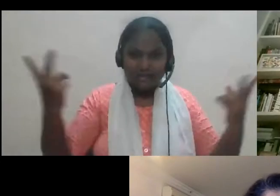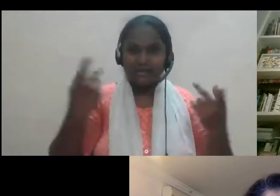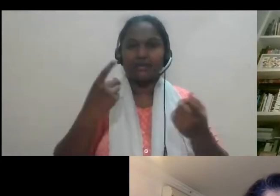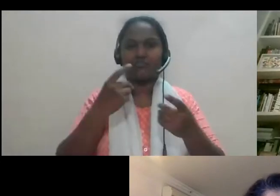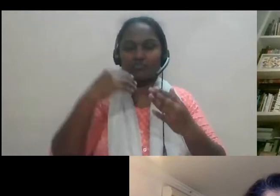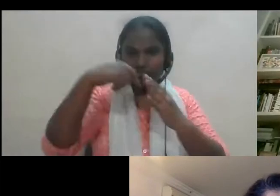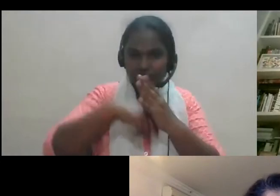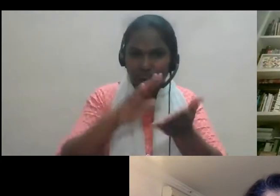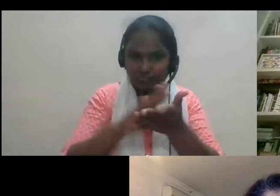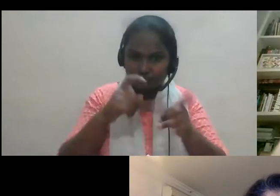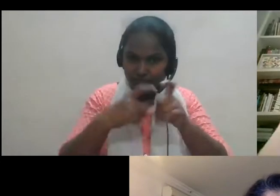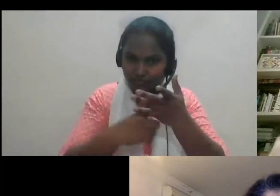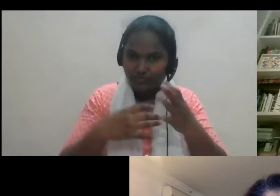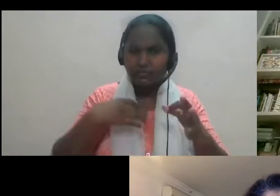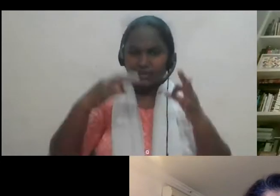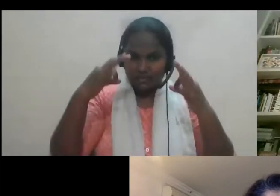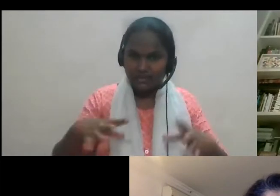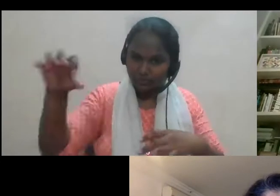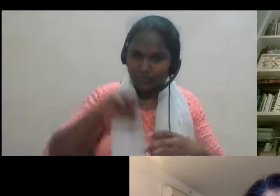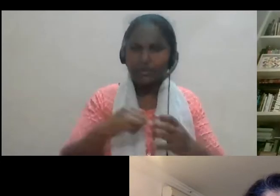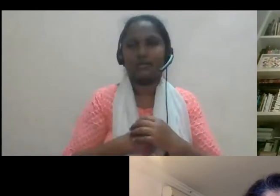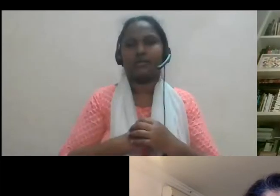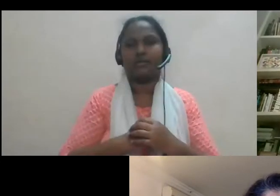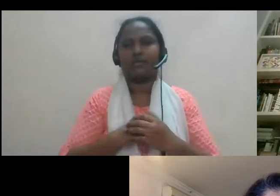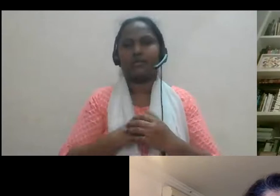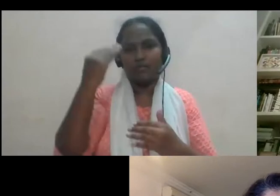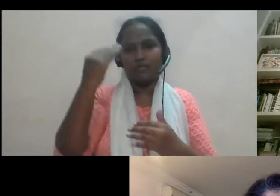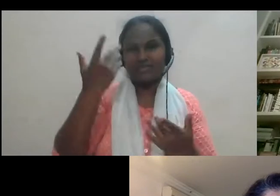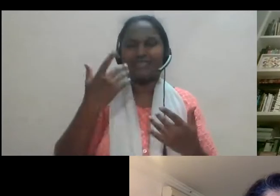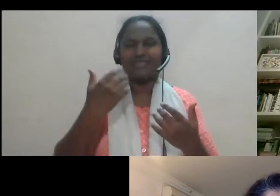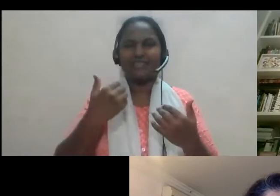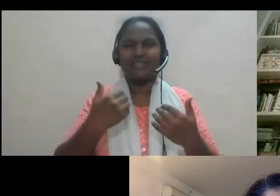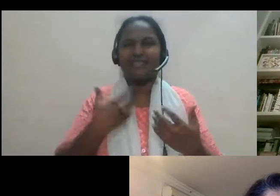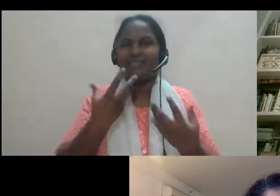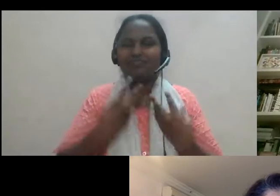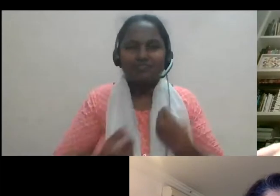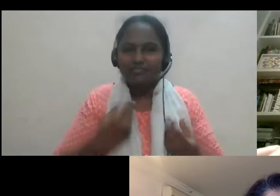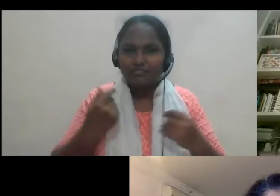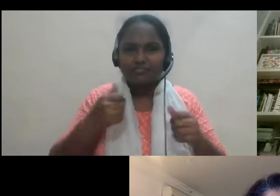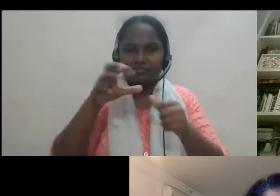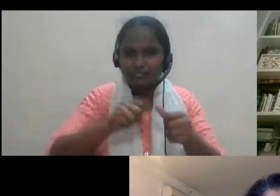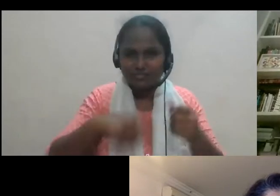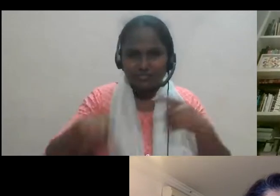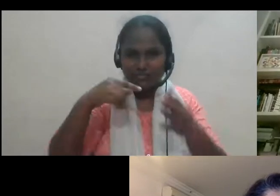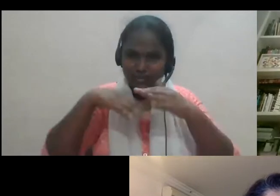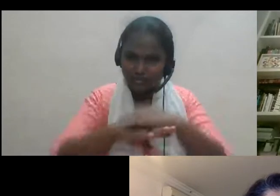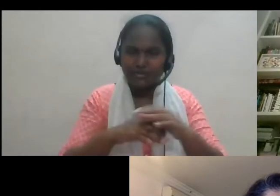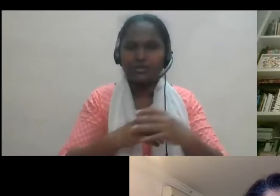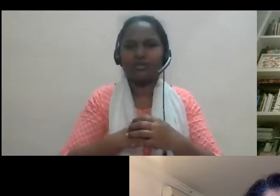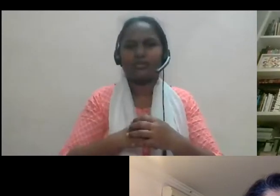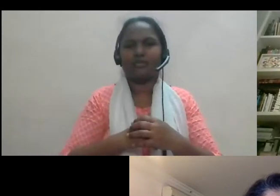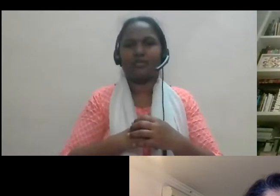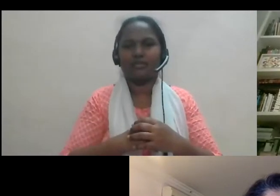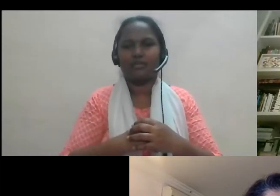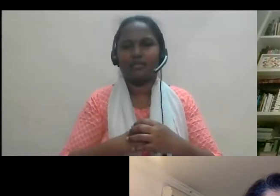and how can we really bring art, you know, and the healing aspect of art into